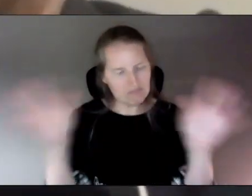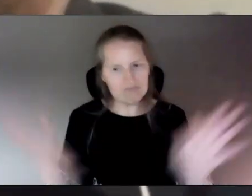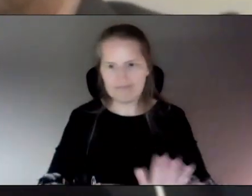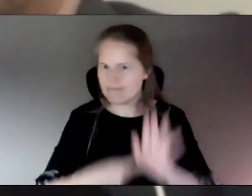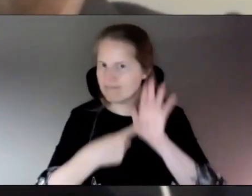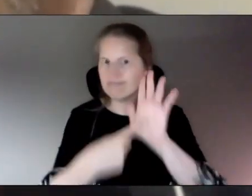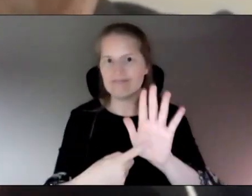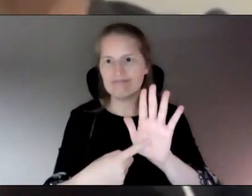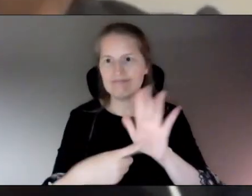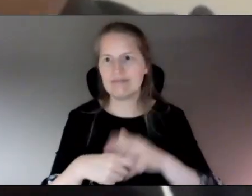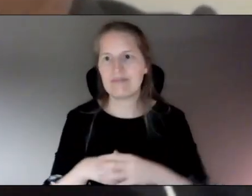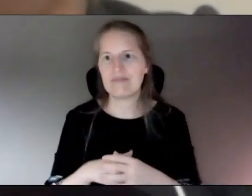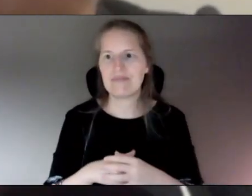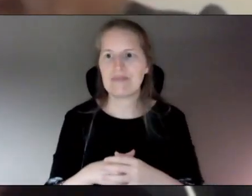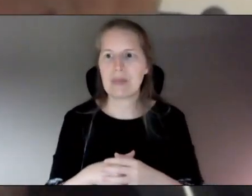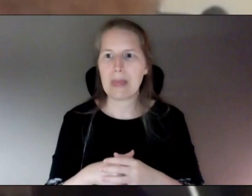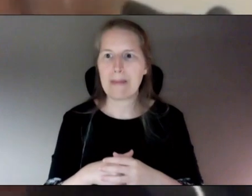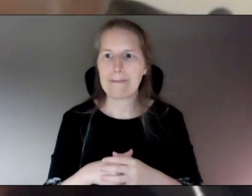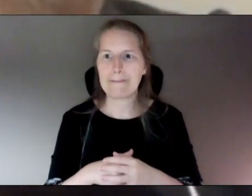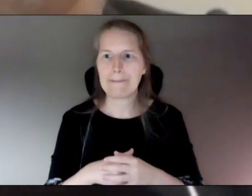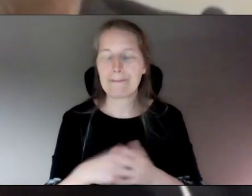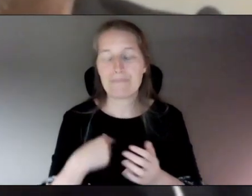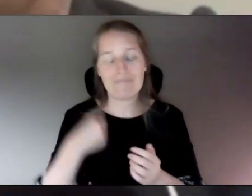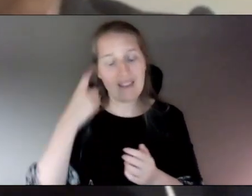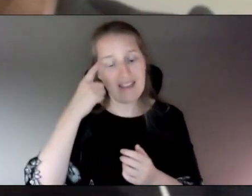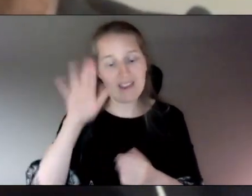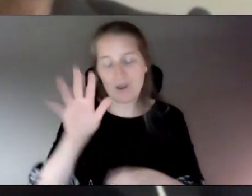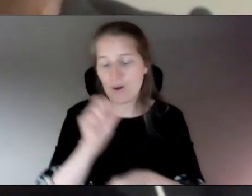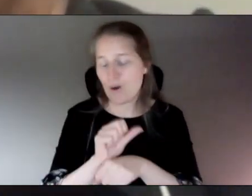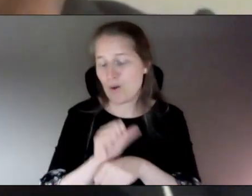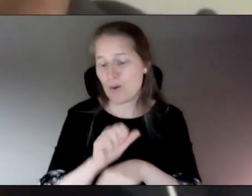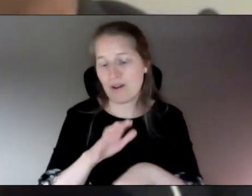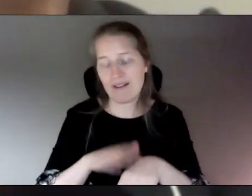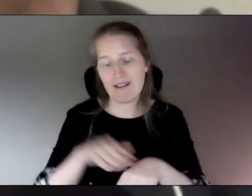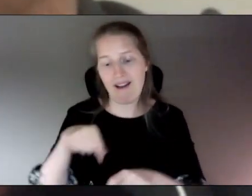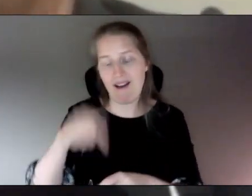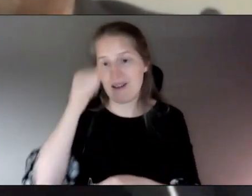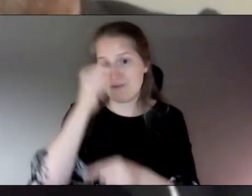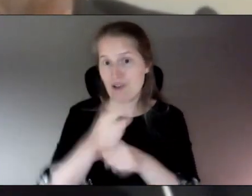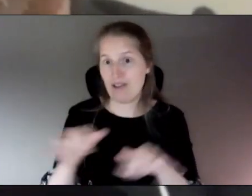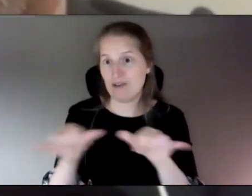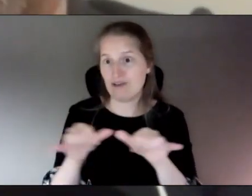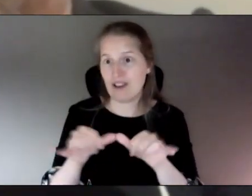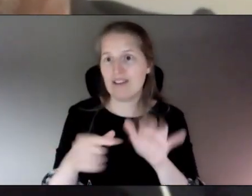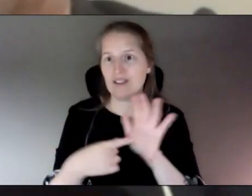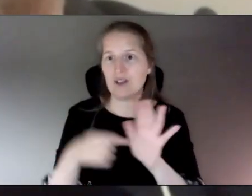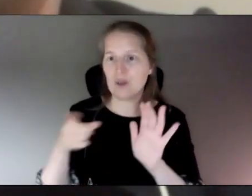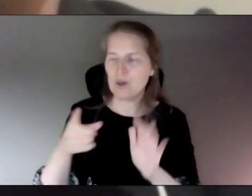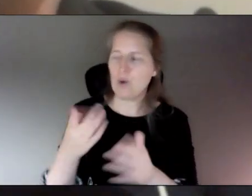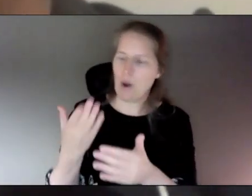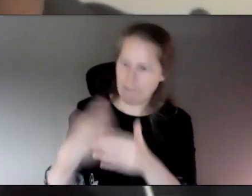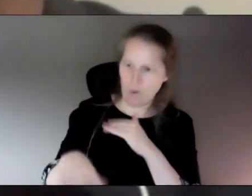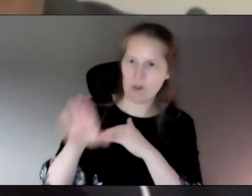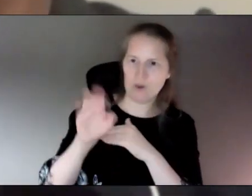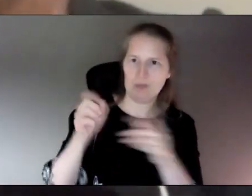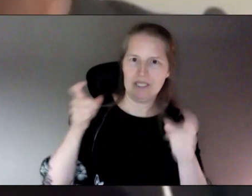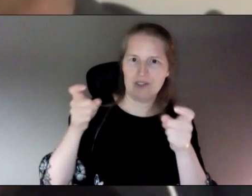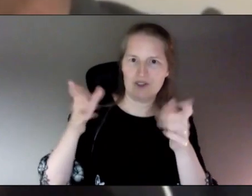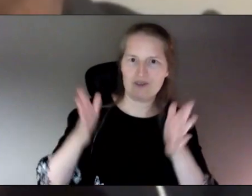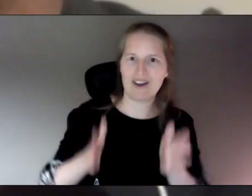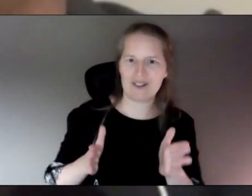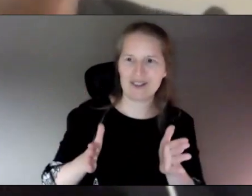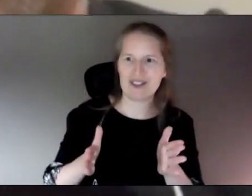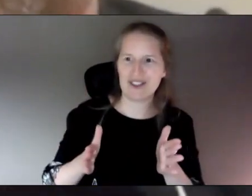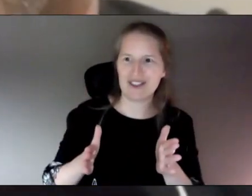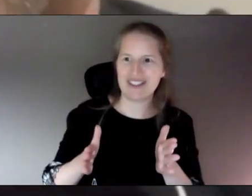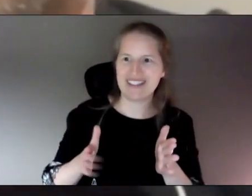I think your work on The Brothers' Size is an indication that you are a born director, and I just cannot